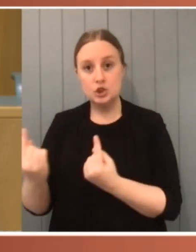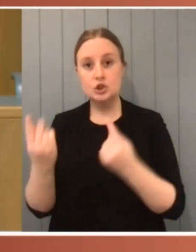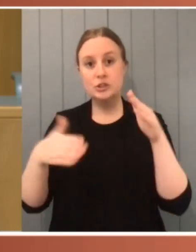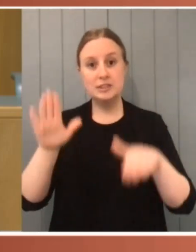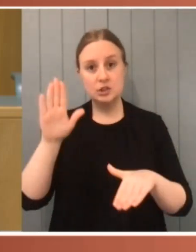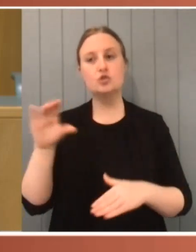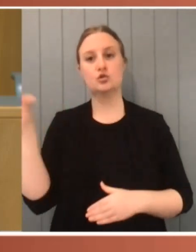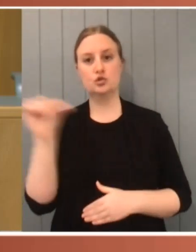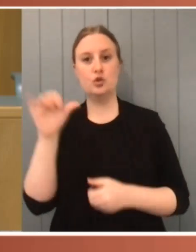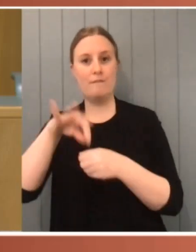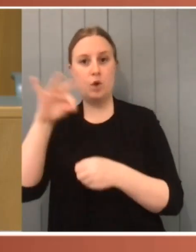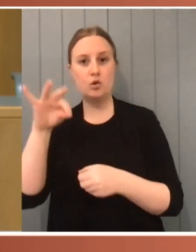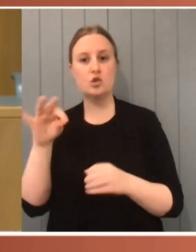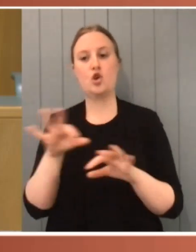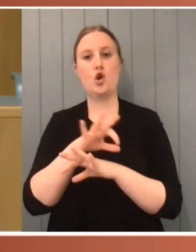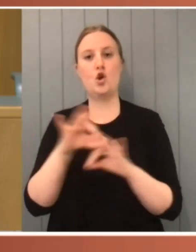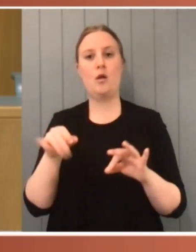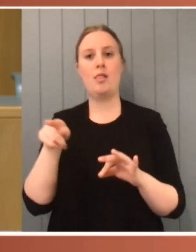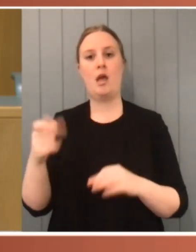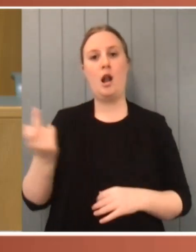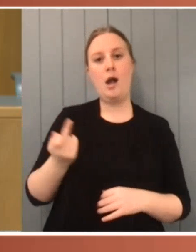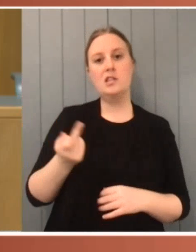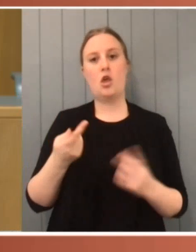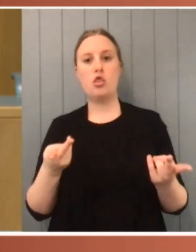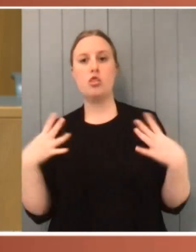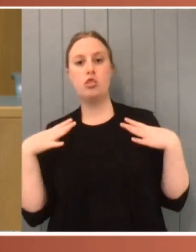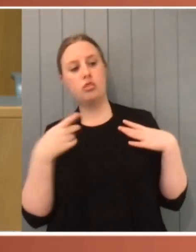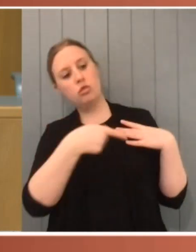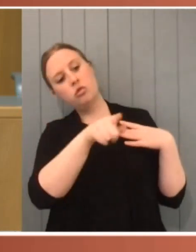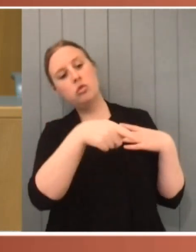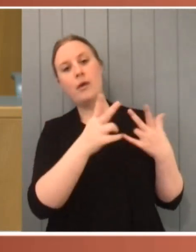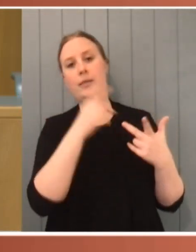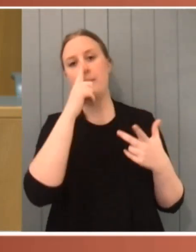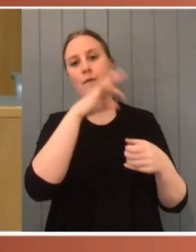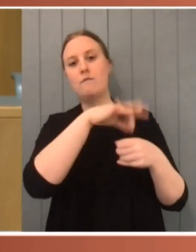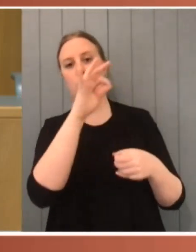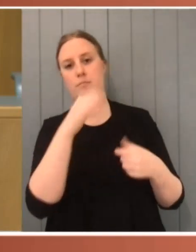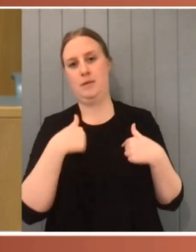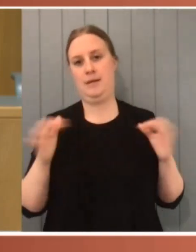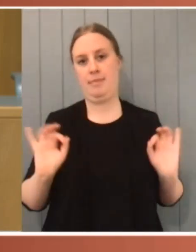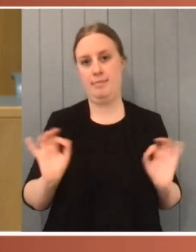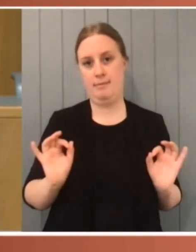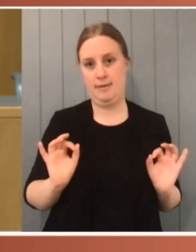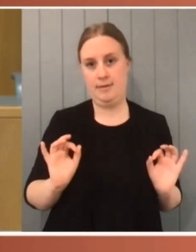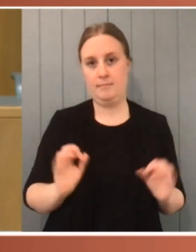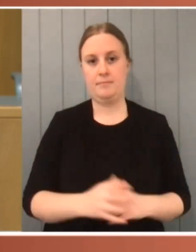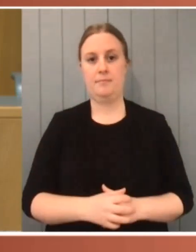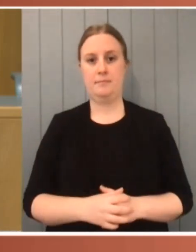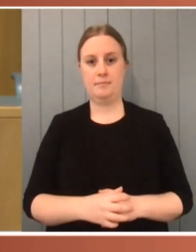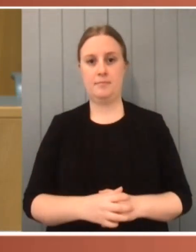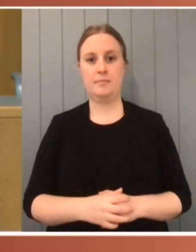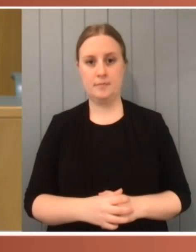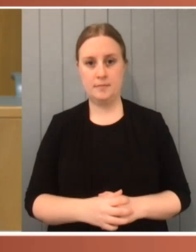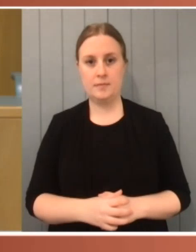them to free ride on their fellow citizens voting. So the implications for public reason here is that if my fellow